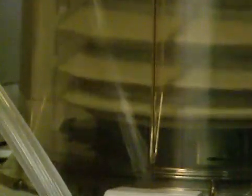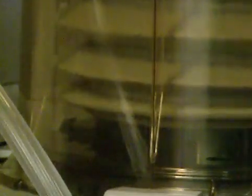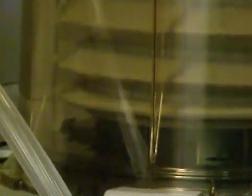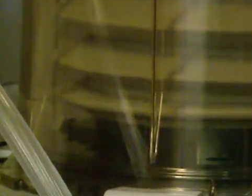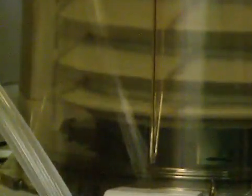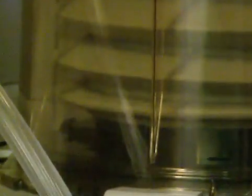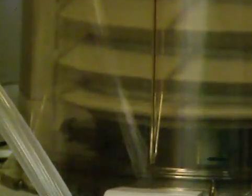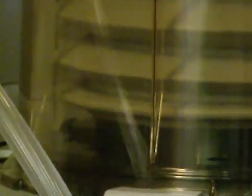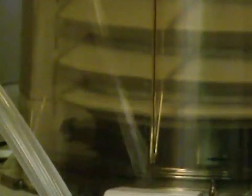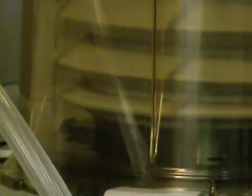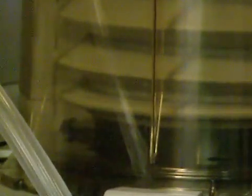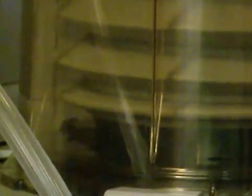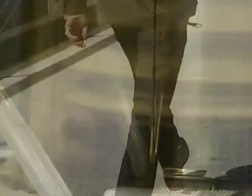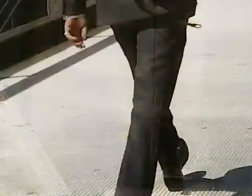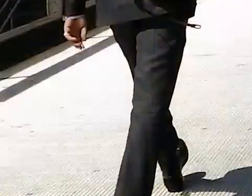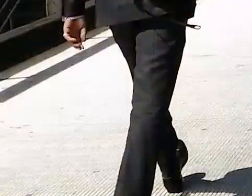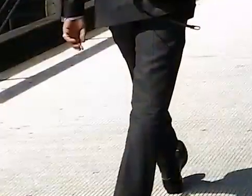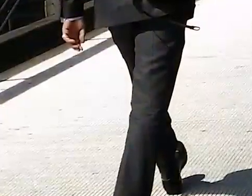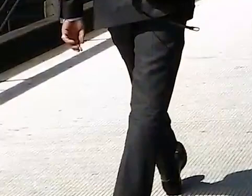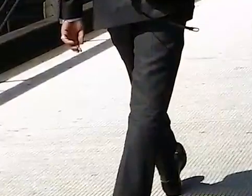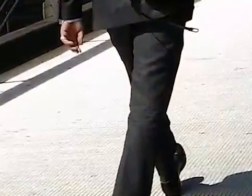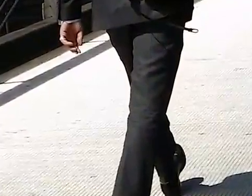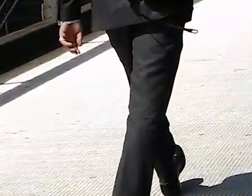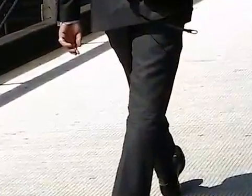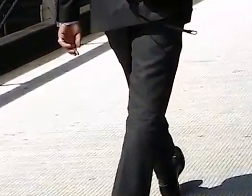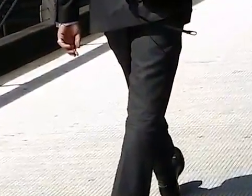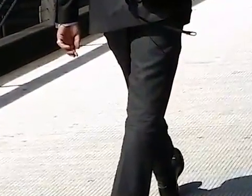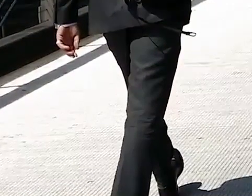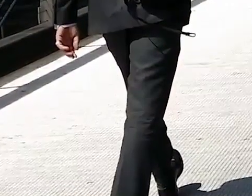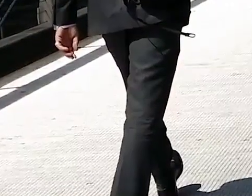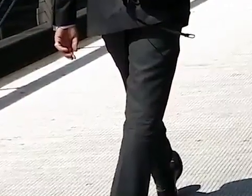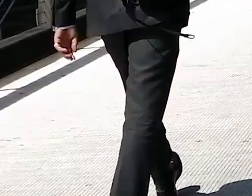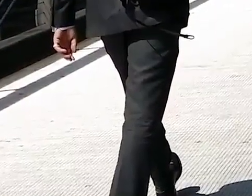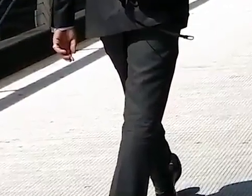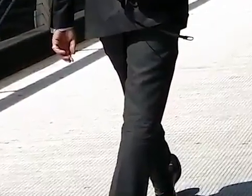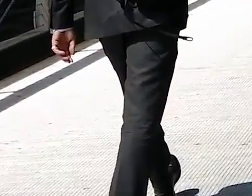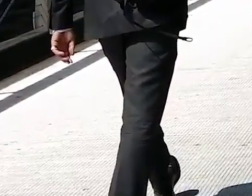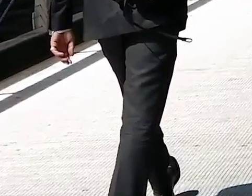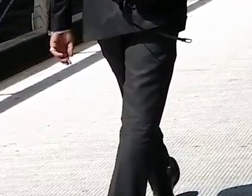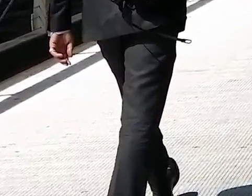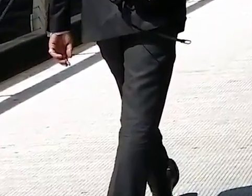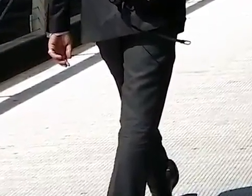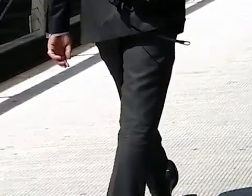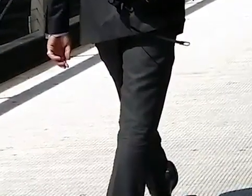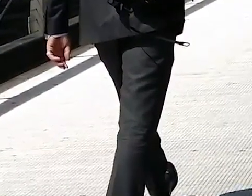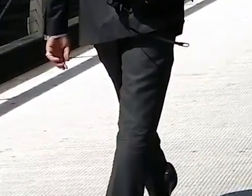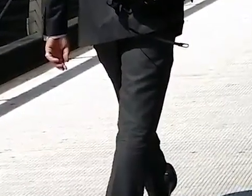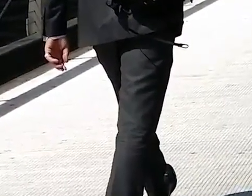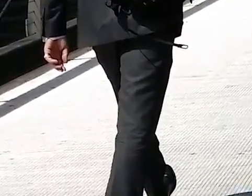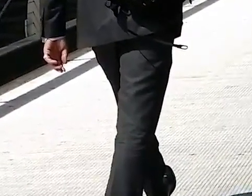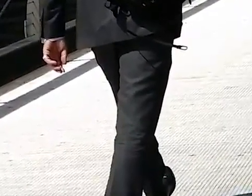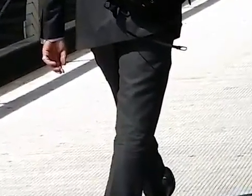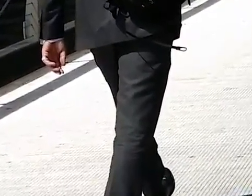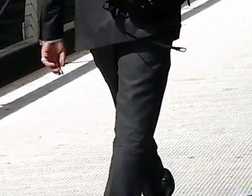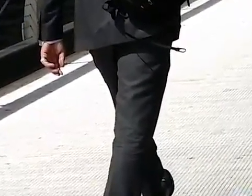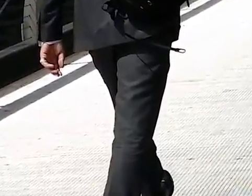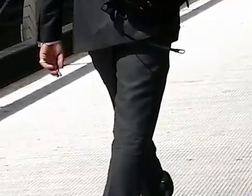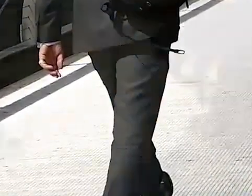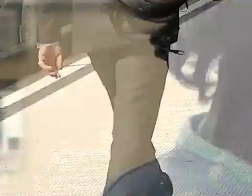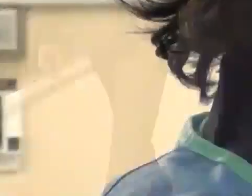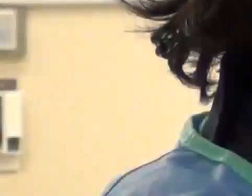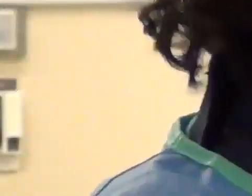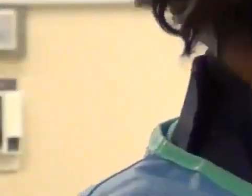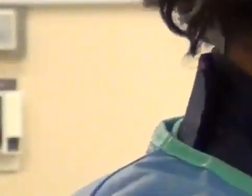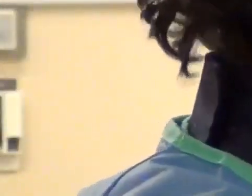part of an even slimmer minority. Chris had suffered a silent stroke years earlier, disqualifying him automatically from the